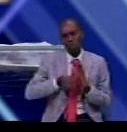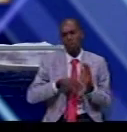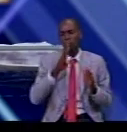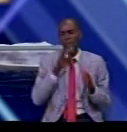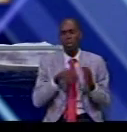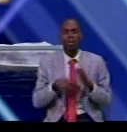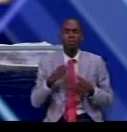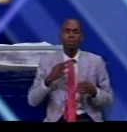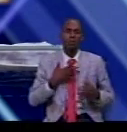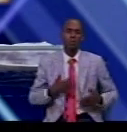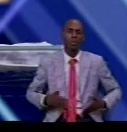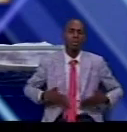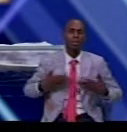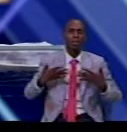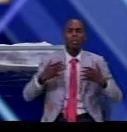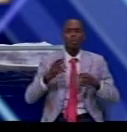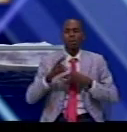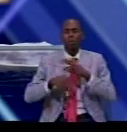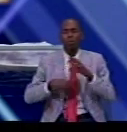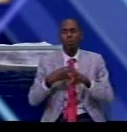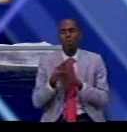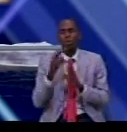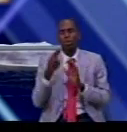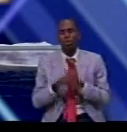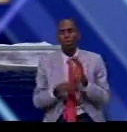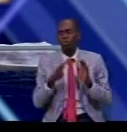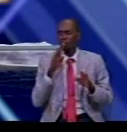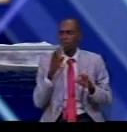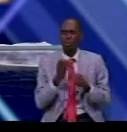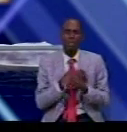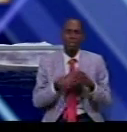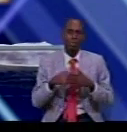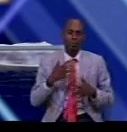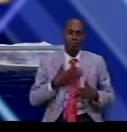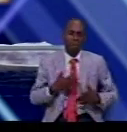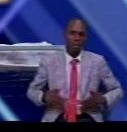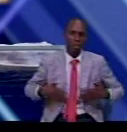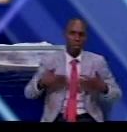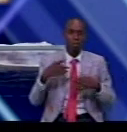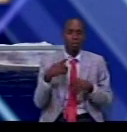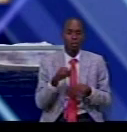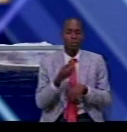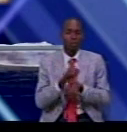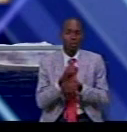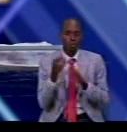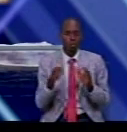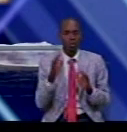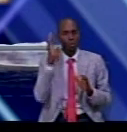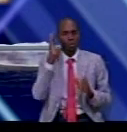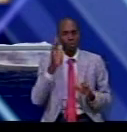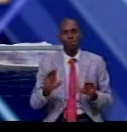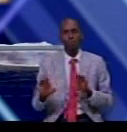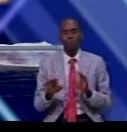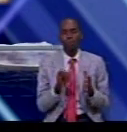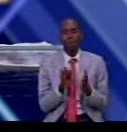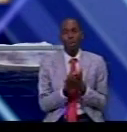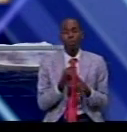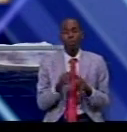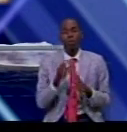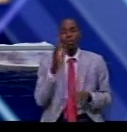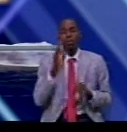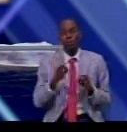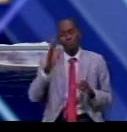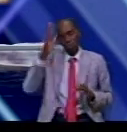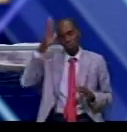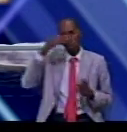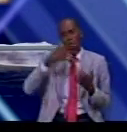of my life. Let worldliness be crushed out of my life. That stone will do that. But if you wait until the stone comes on you,